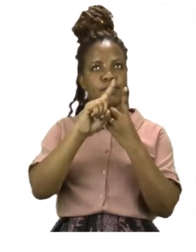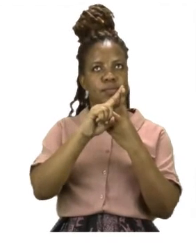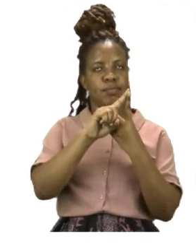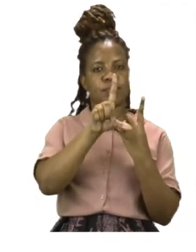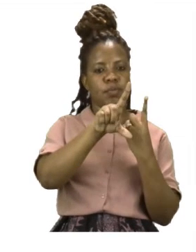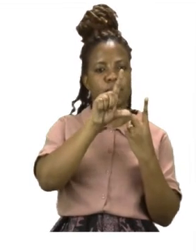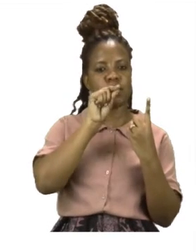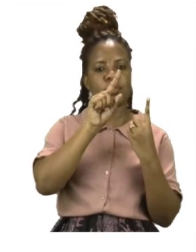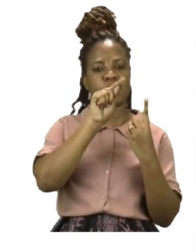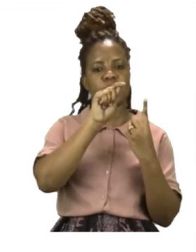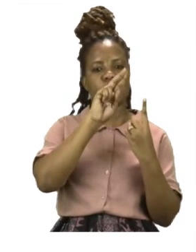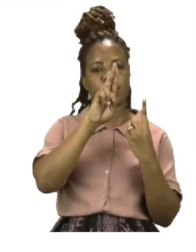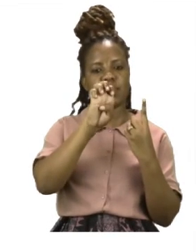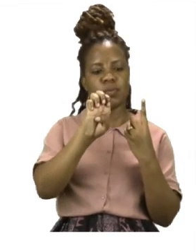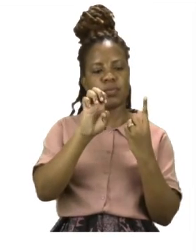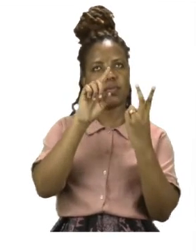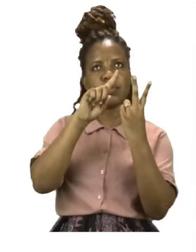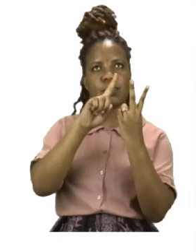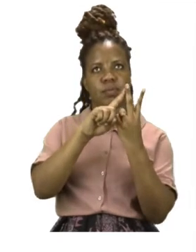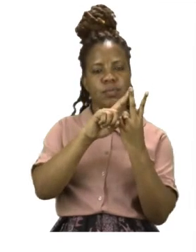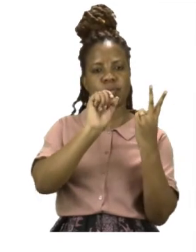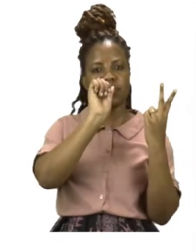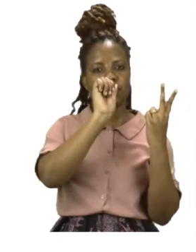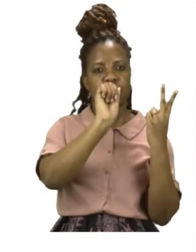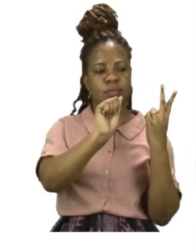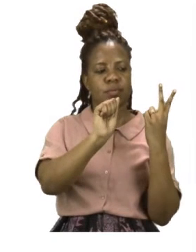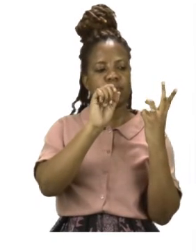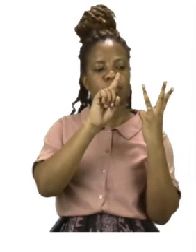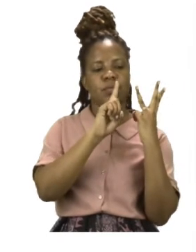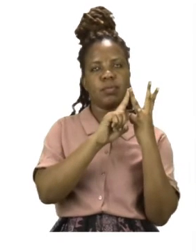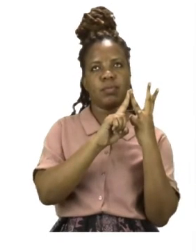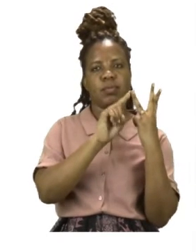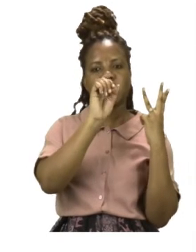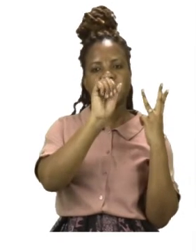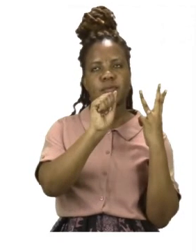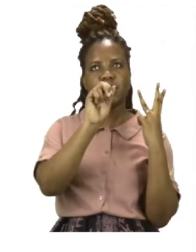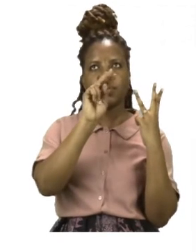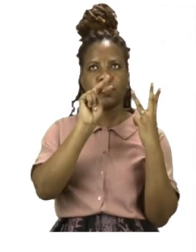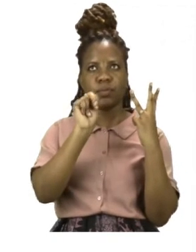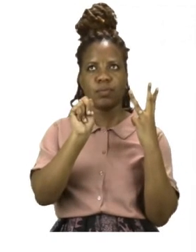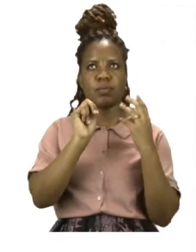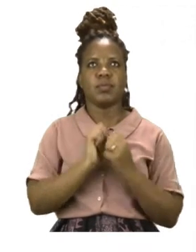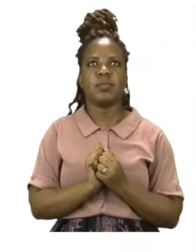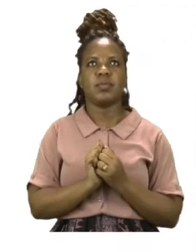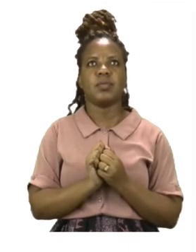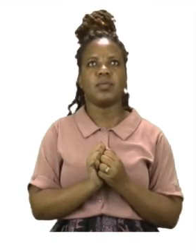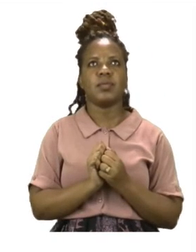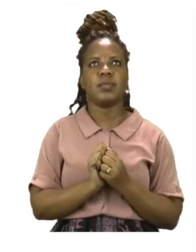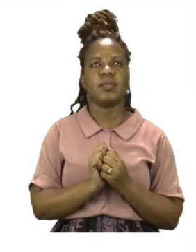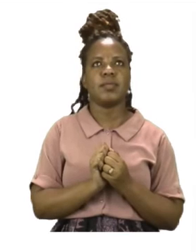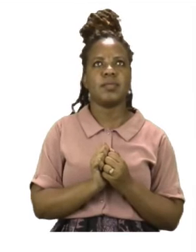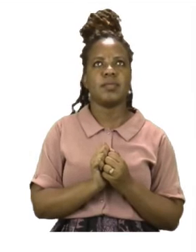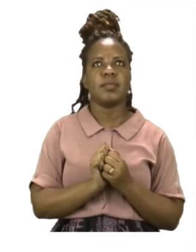a, and an. Now, the first thing you have to know is that when we use an article, it